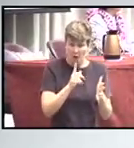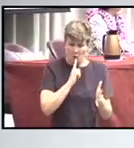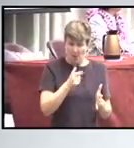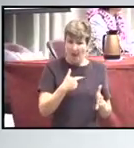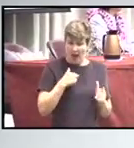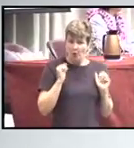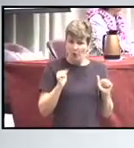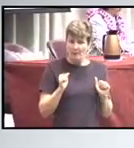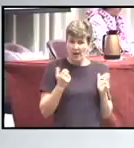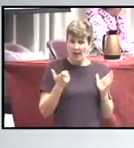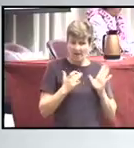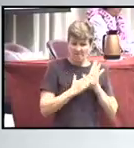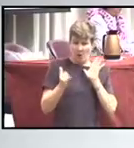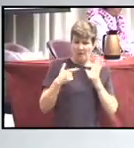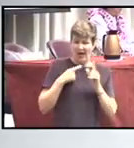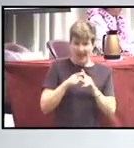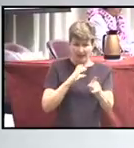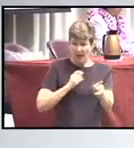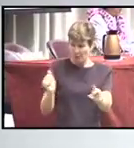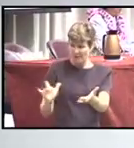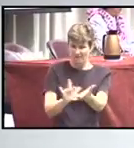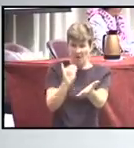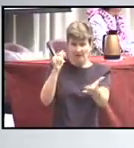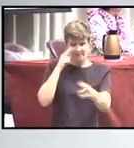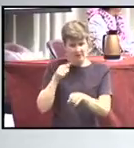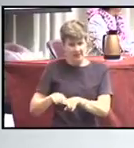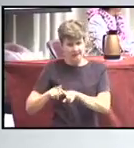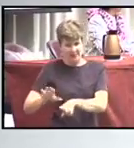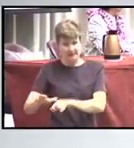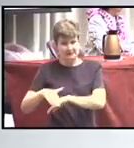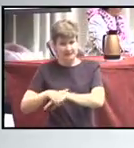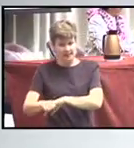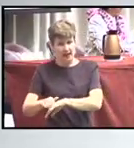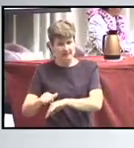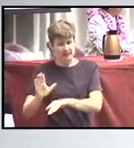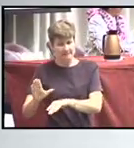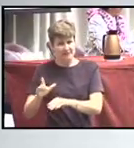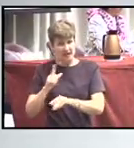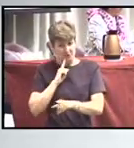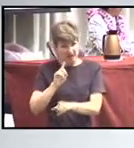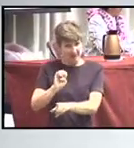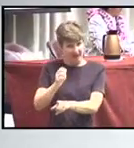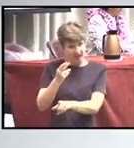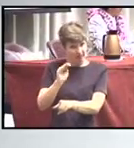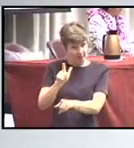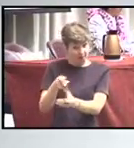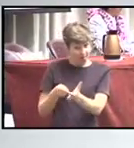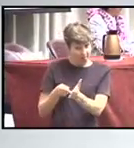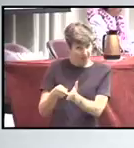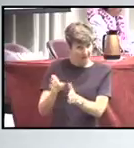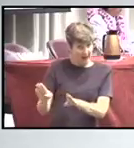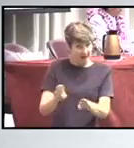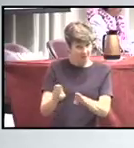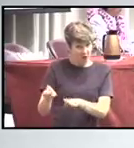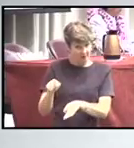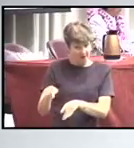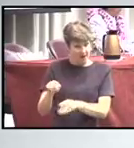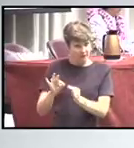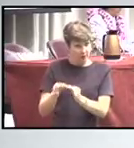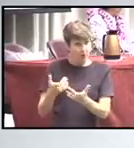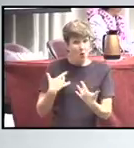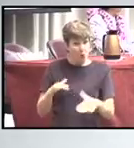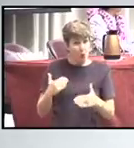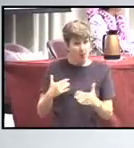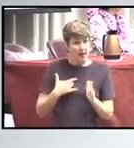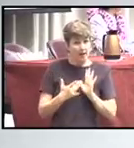our clients were to the skill and the competency and the ethical behavior of our